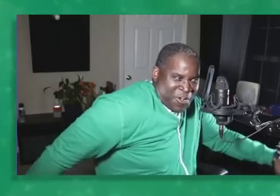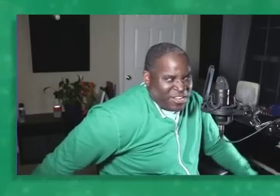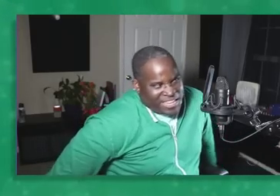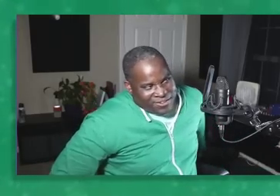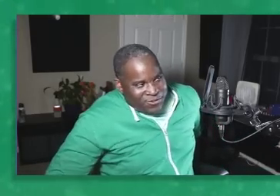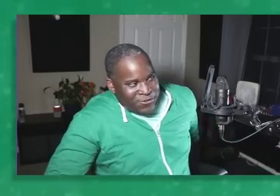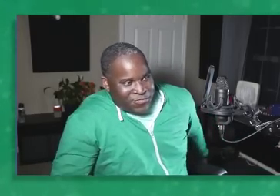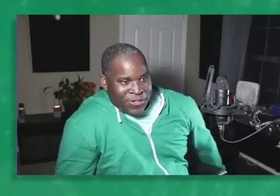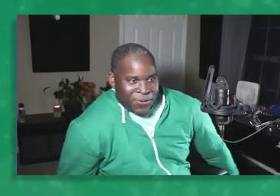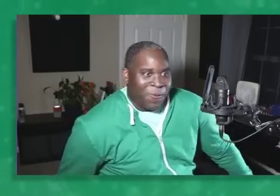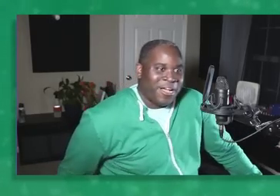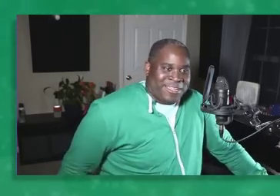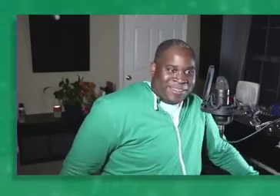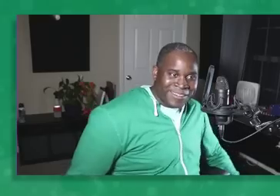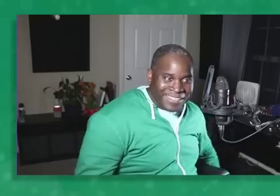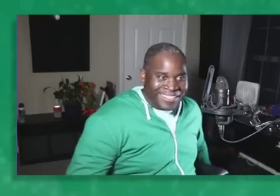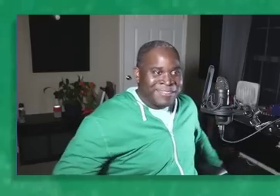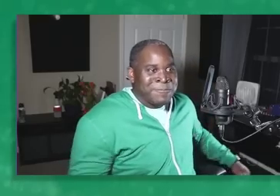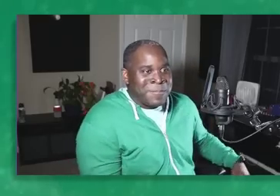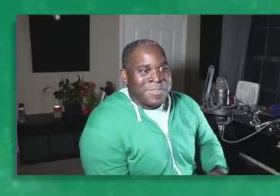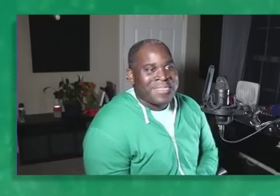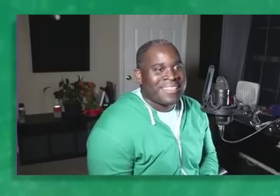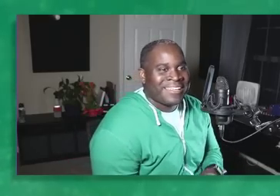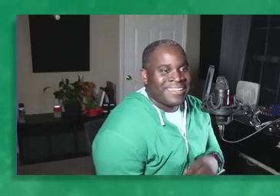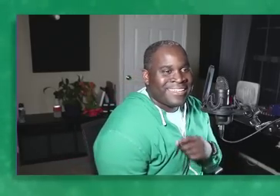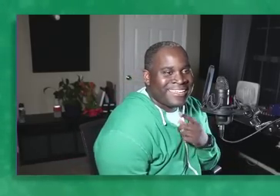She's walking like she's thug walking.